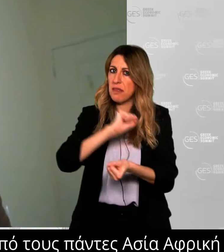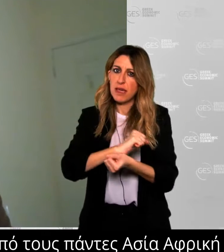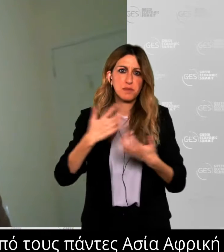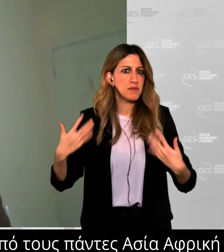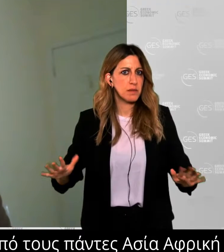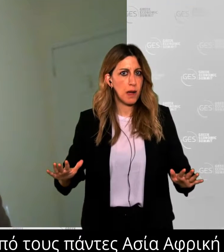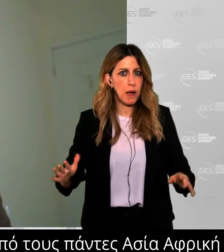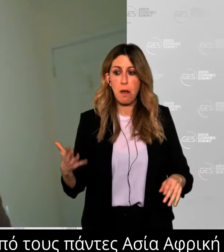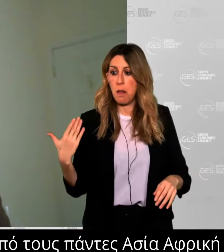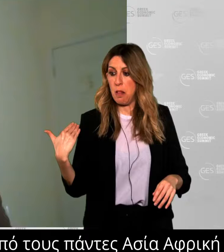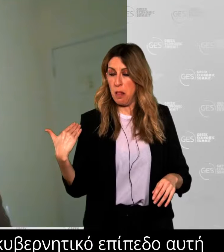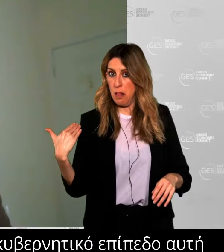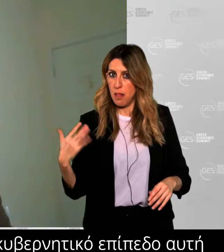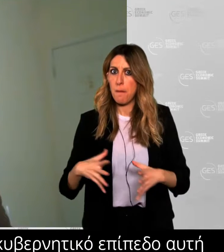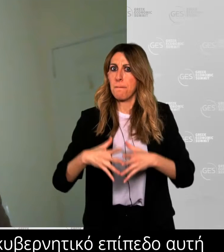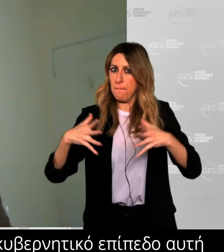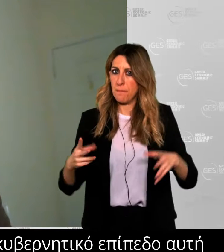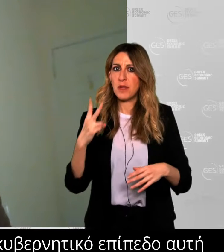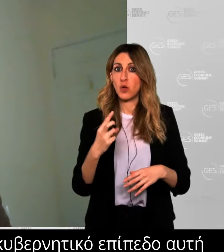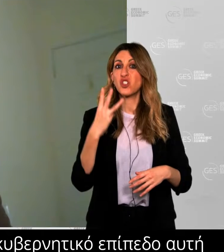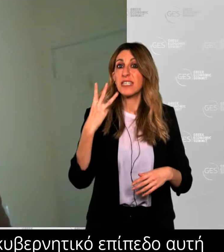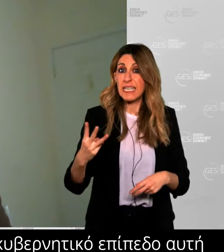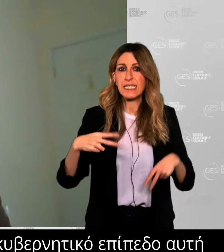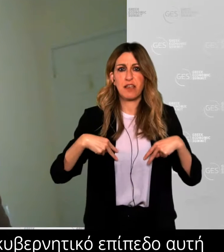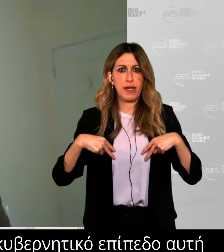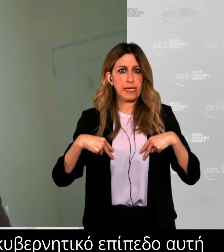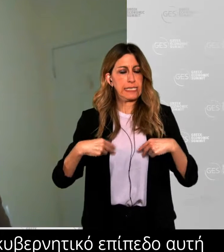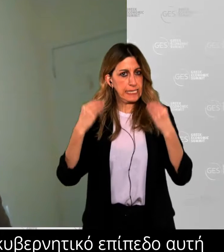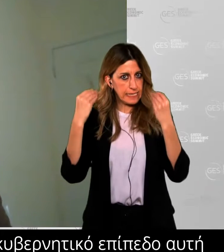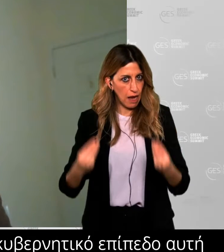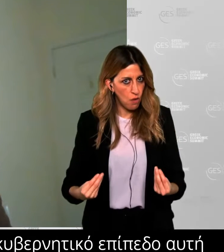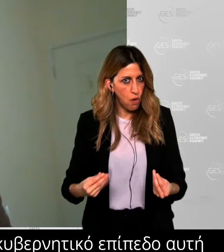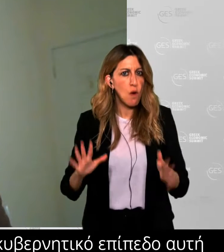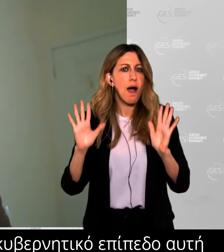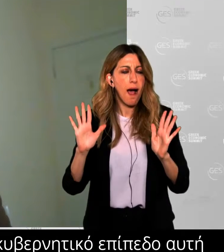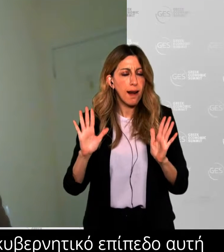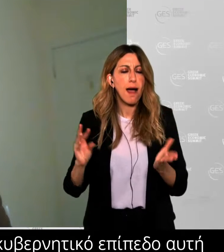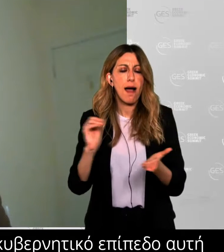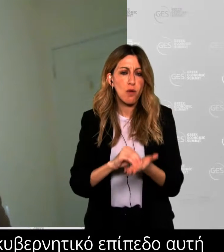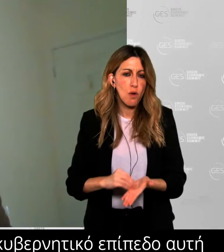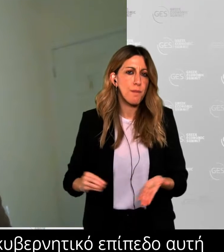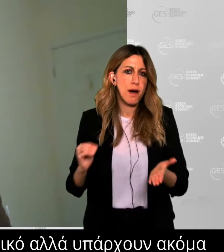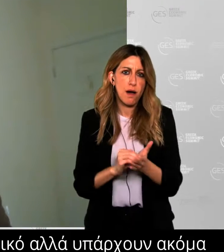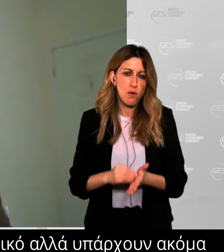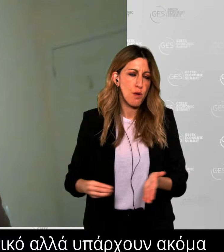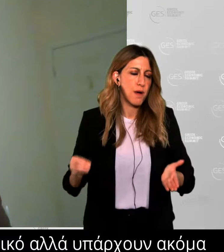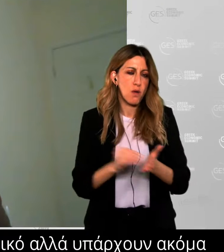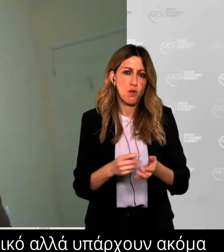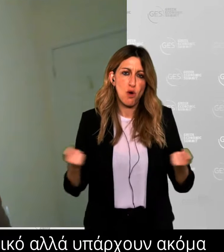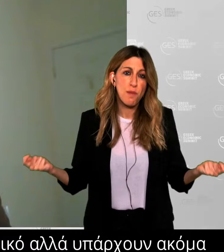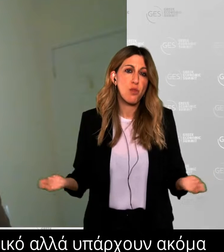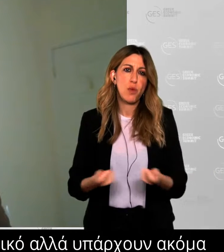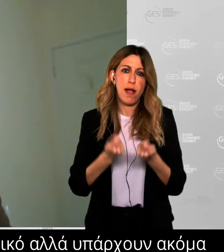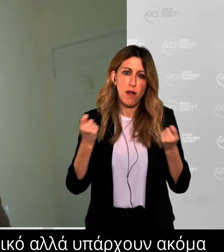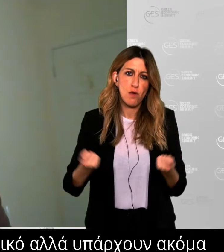but there's still 26 to go. And so again, this effort that needs to be shared with each playing their part, governments sending the